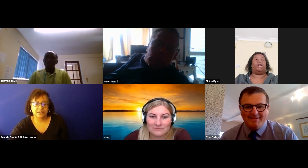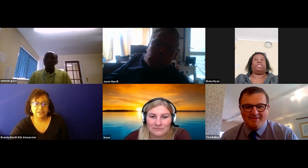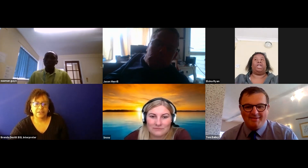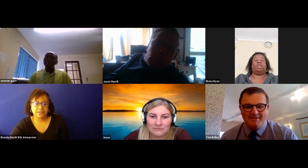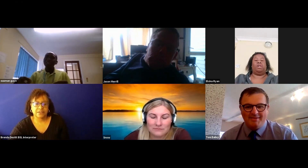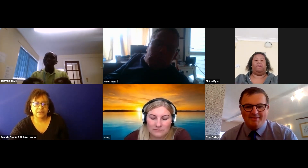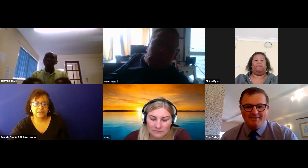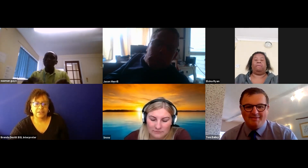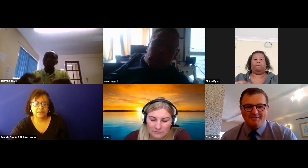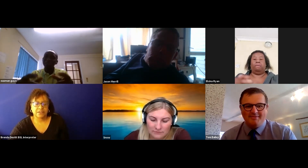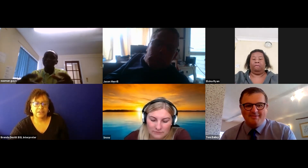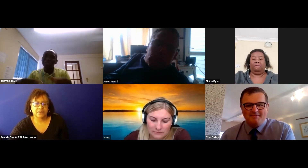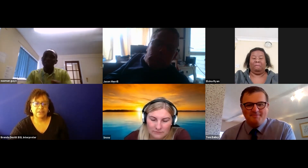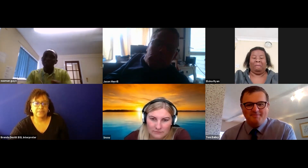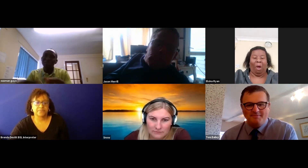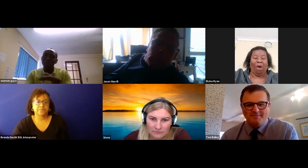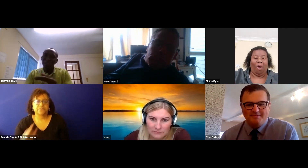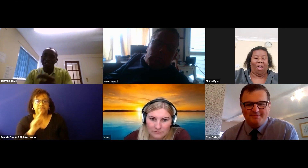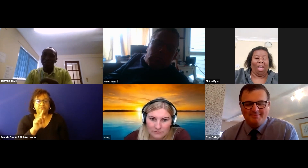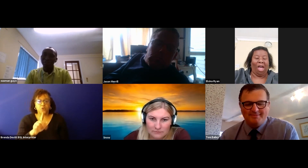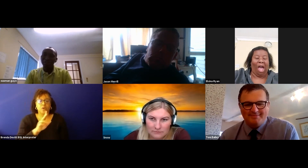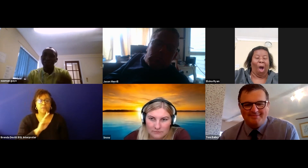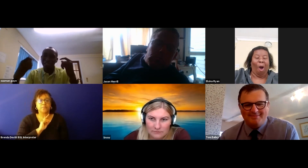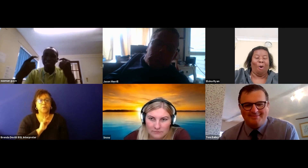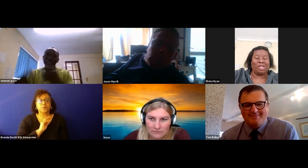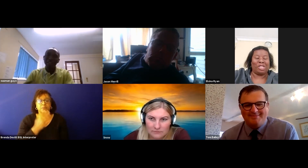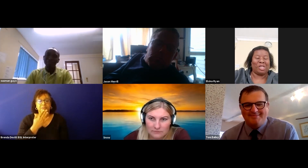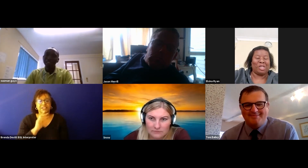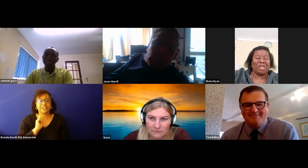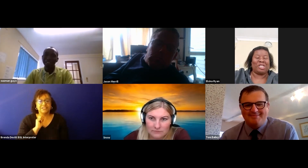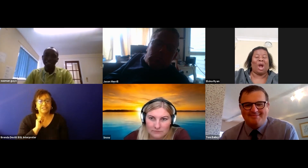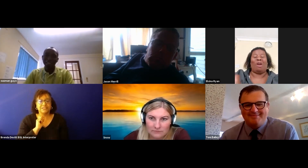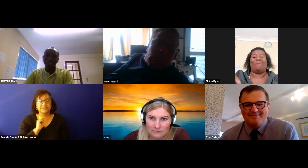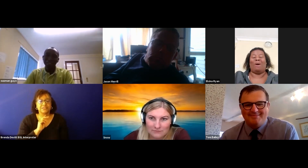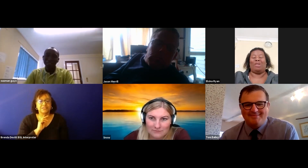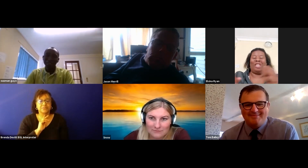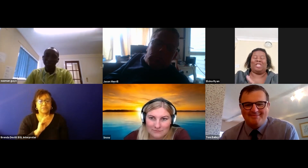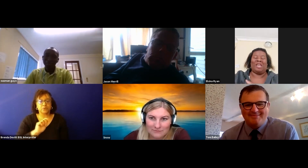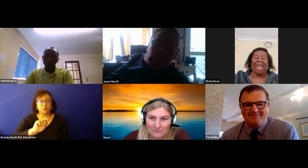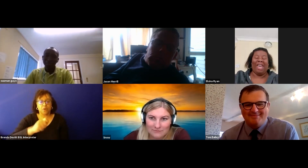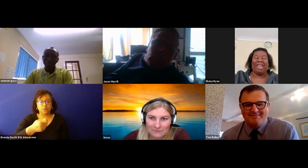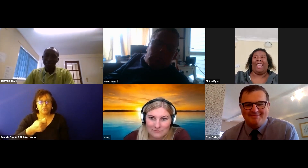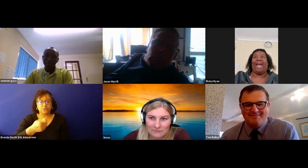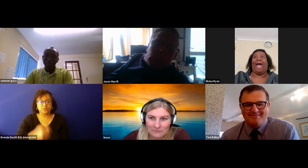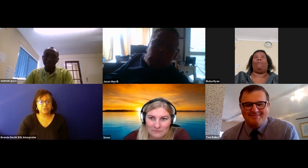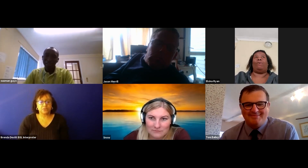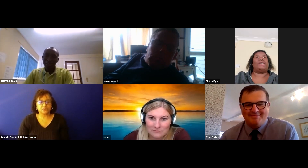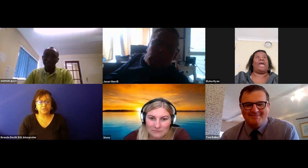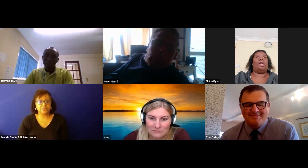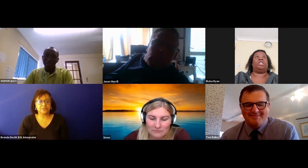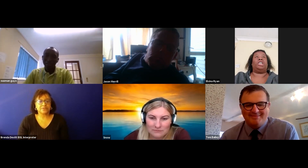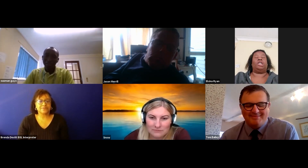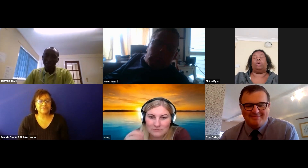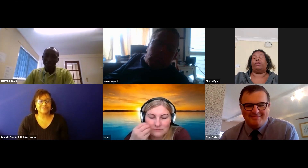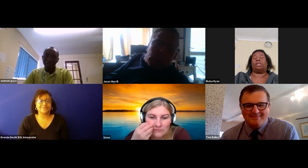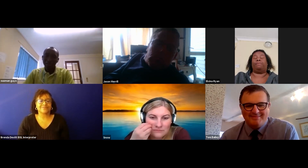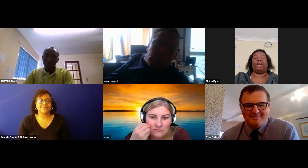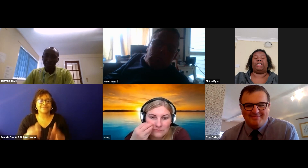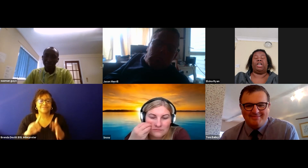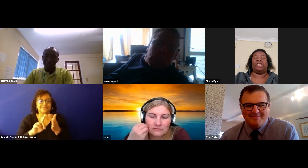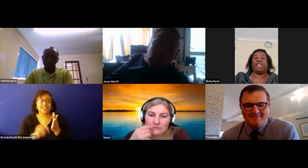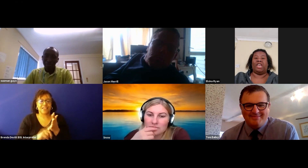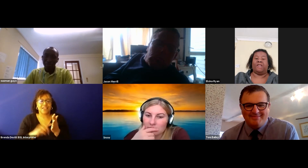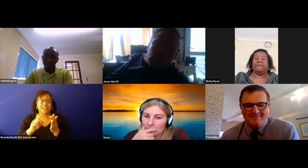You mute your. Can you remove? Can you unmute yourself? We cannot hear, please. Yeah, I was saying children